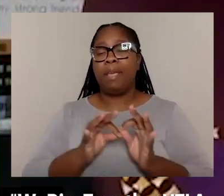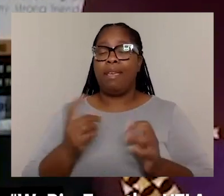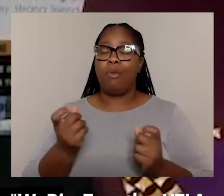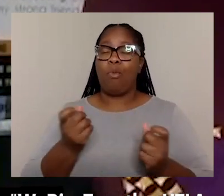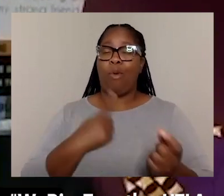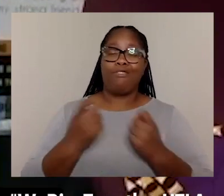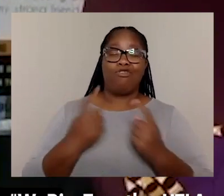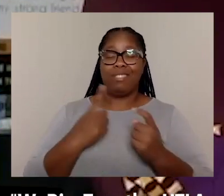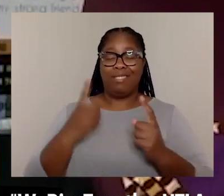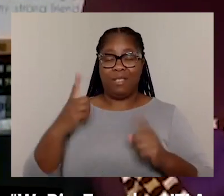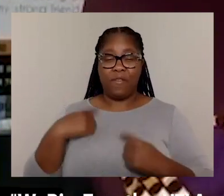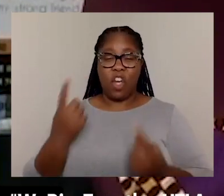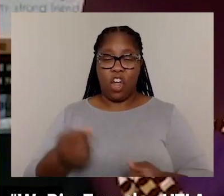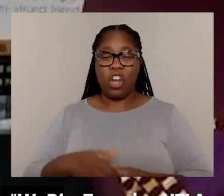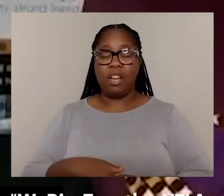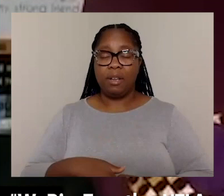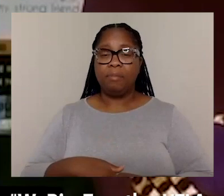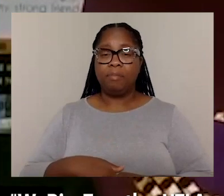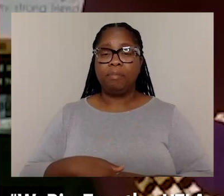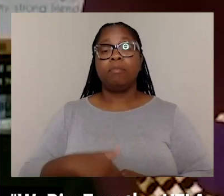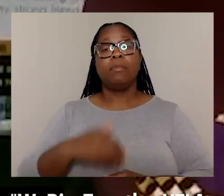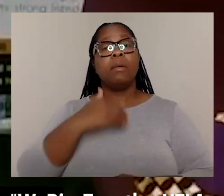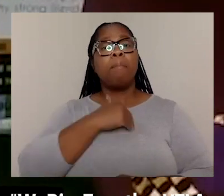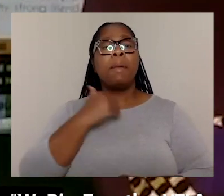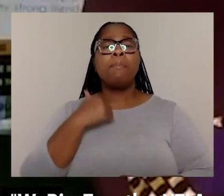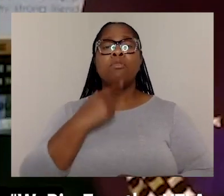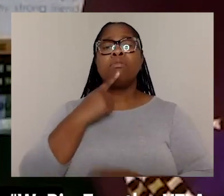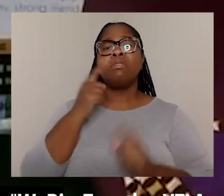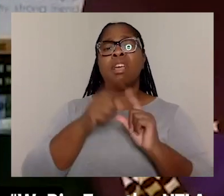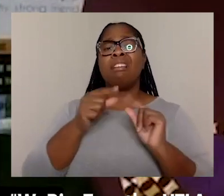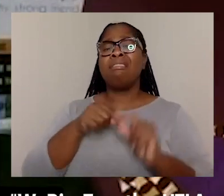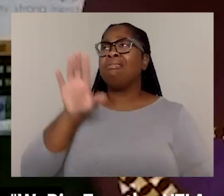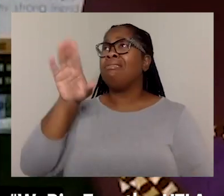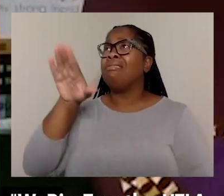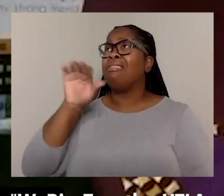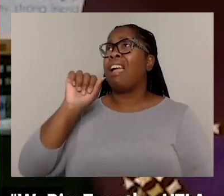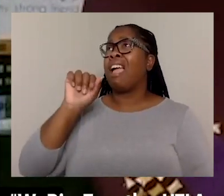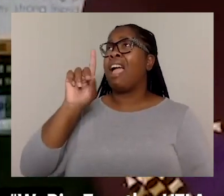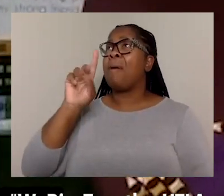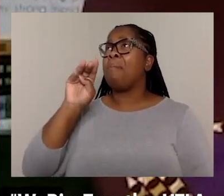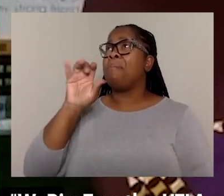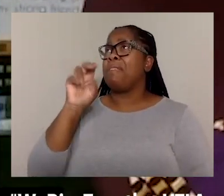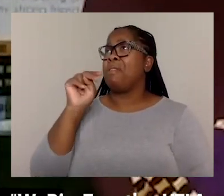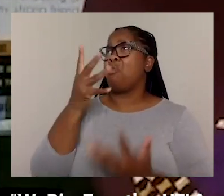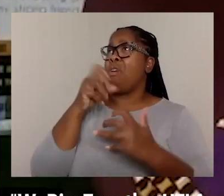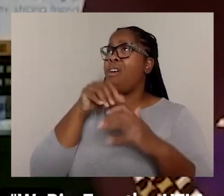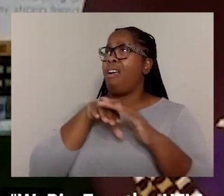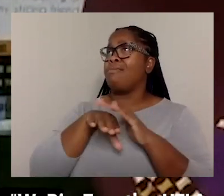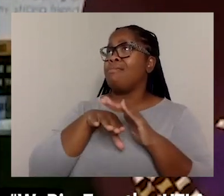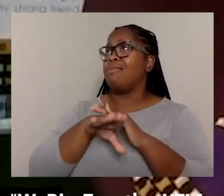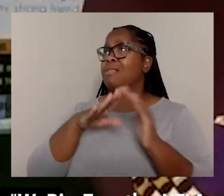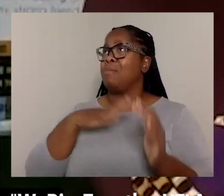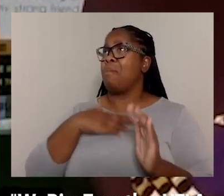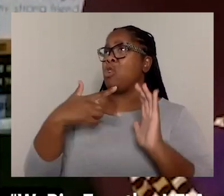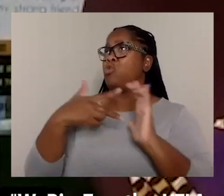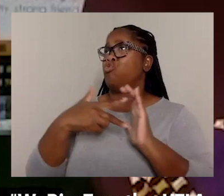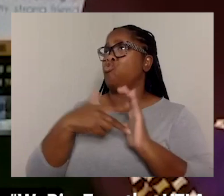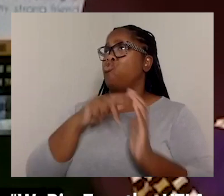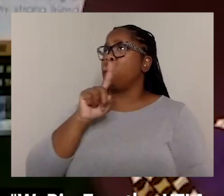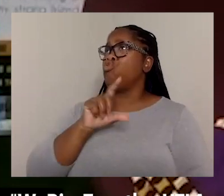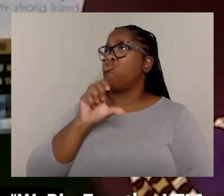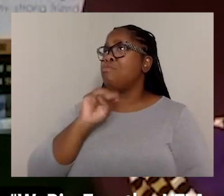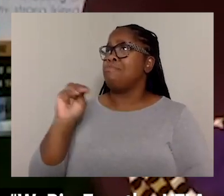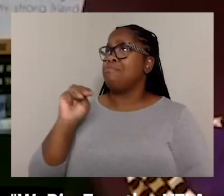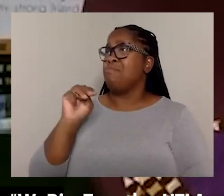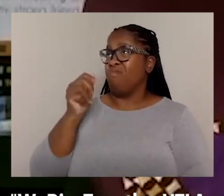hearing. Members are telling us their administrator is seeking access as a co-host to your